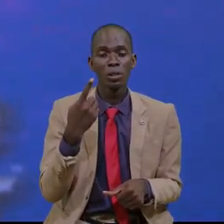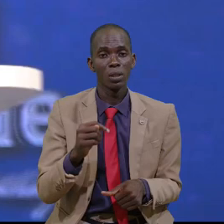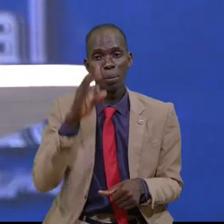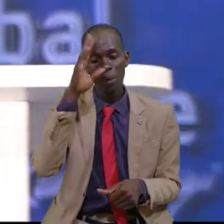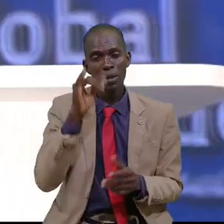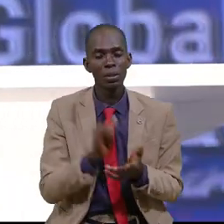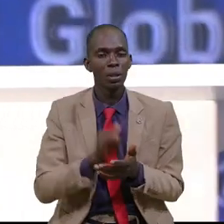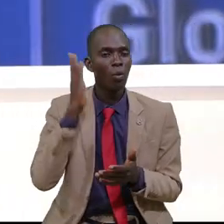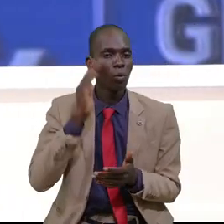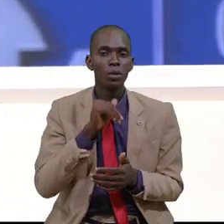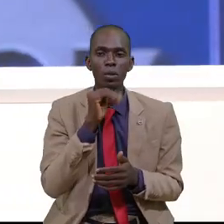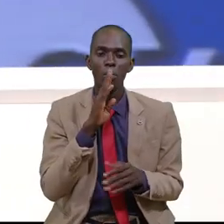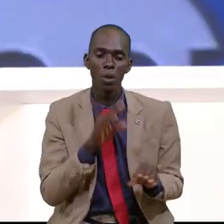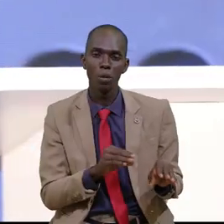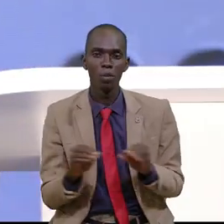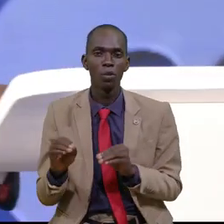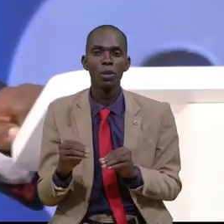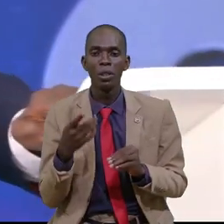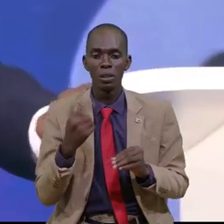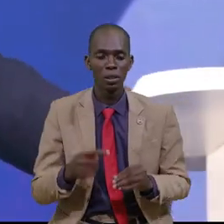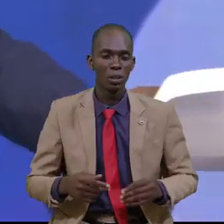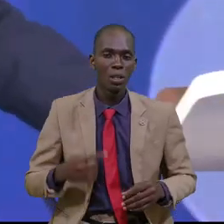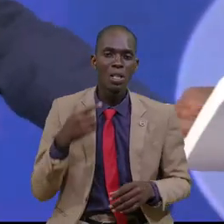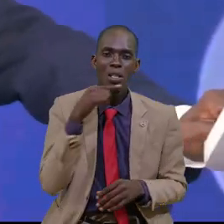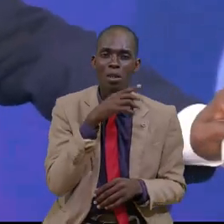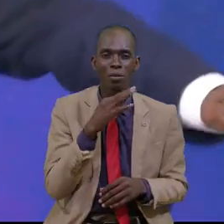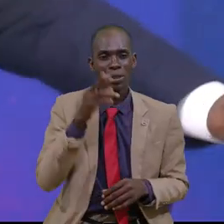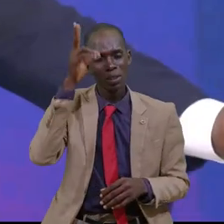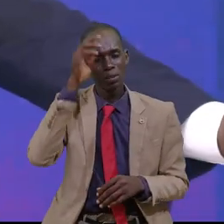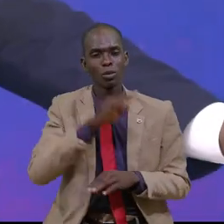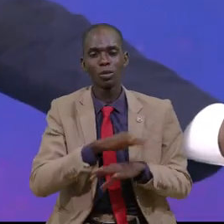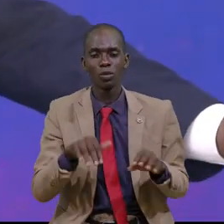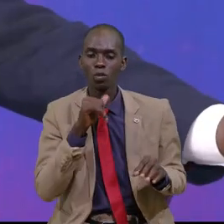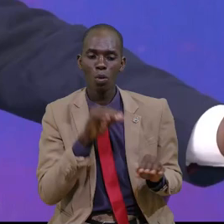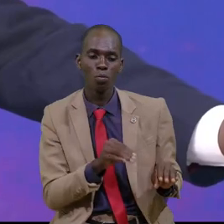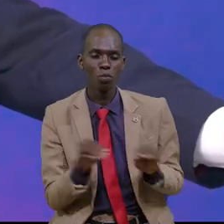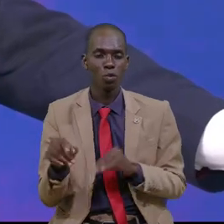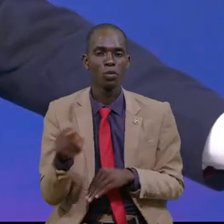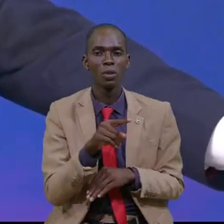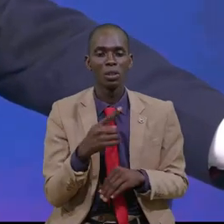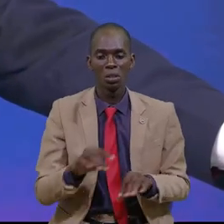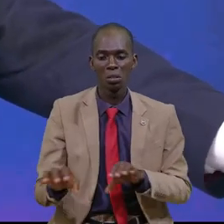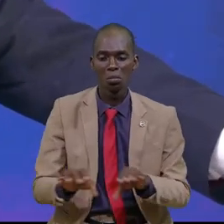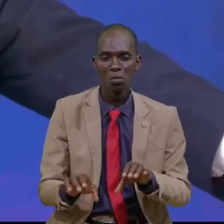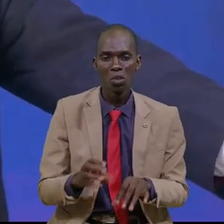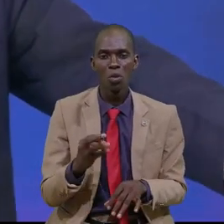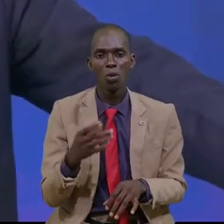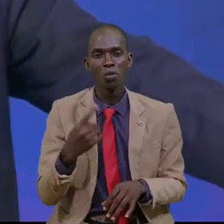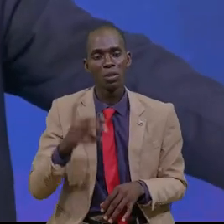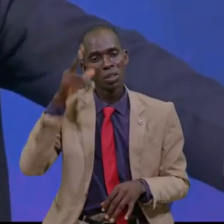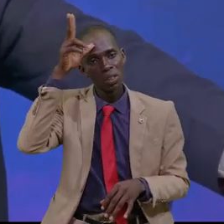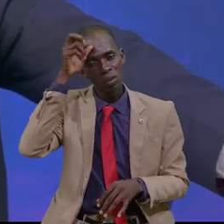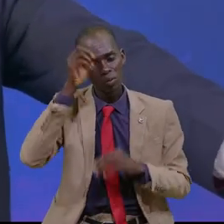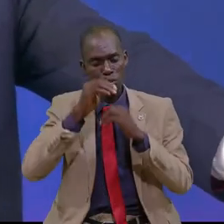shaken. The lies of the devil doesn't shake him, and the activities of devil